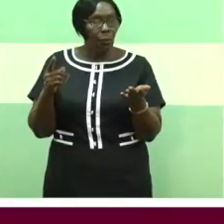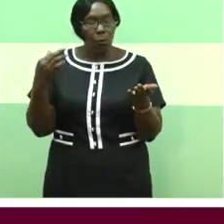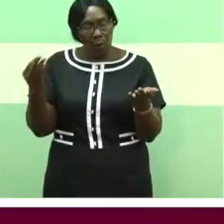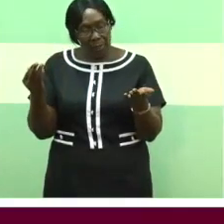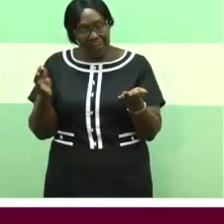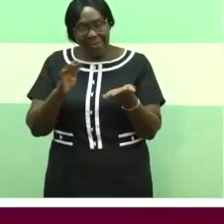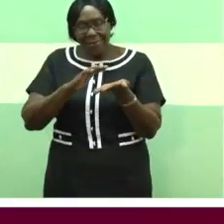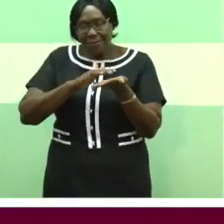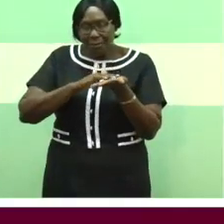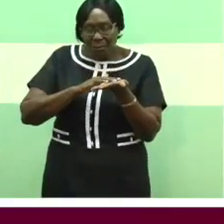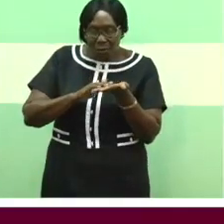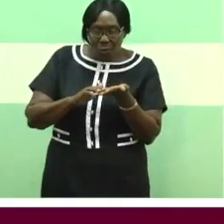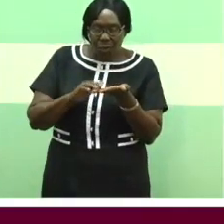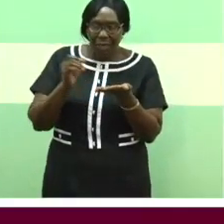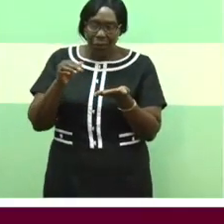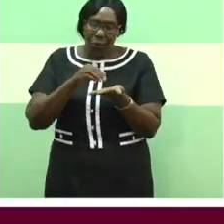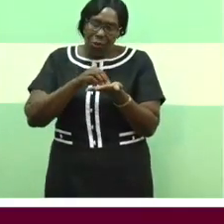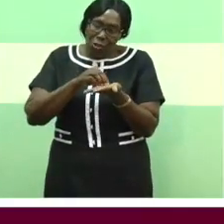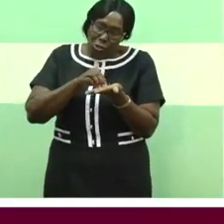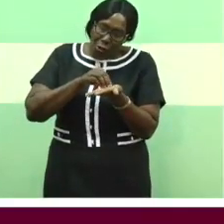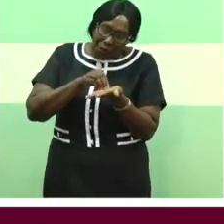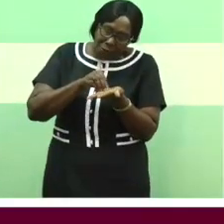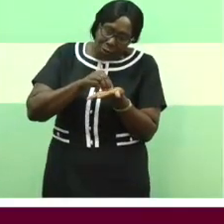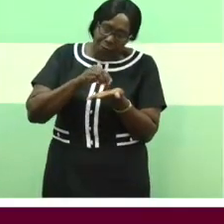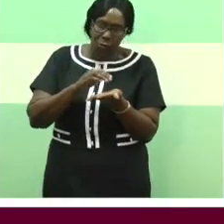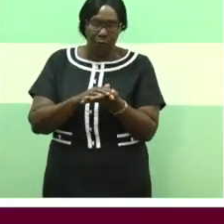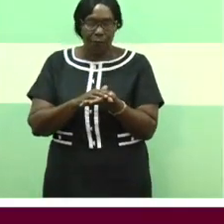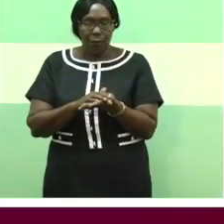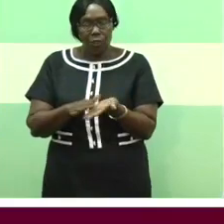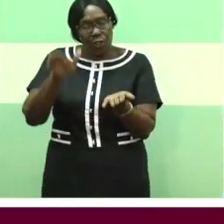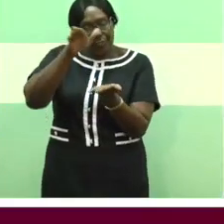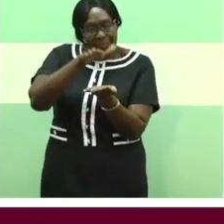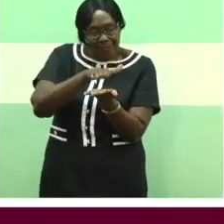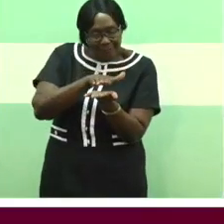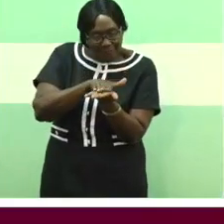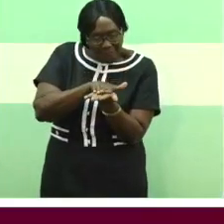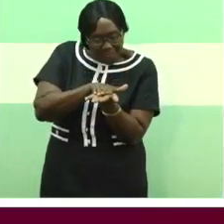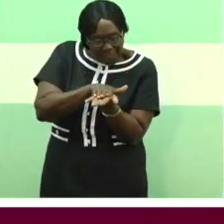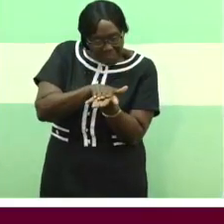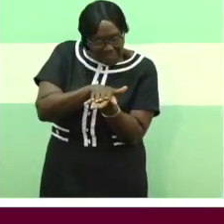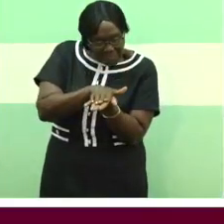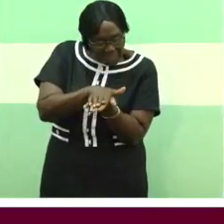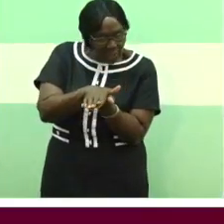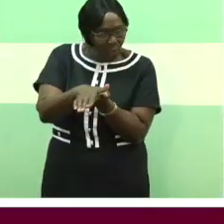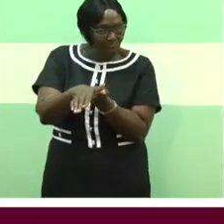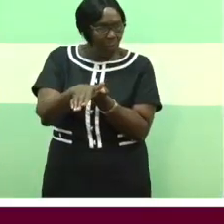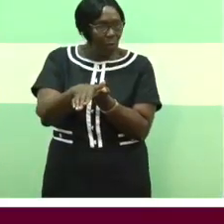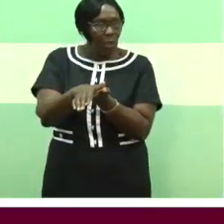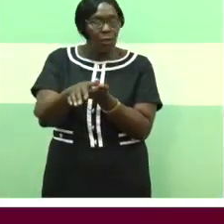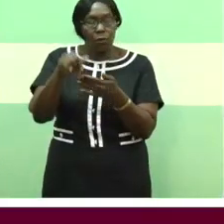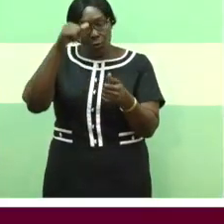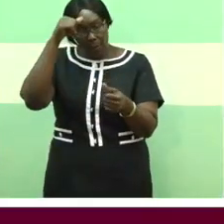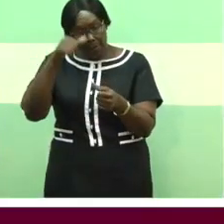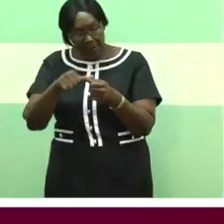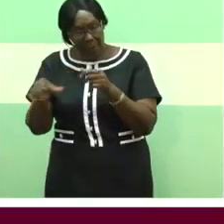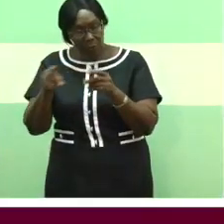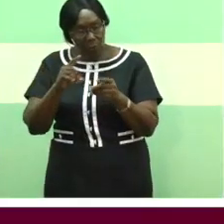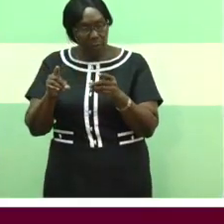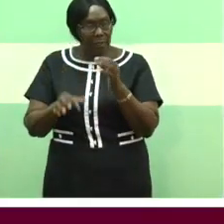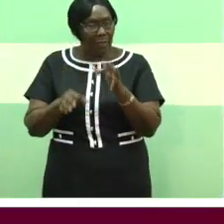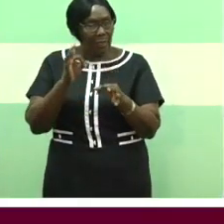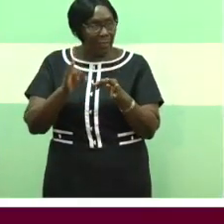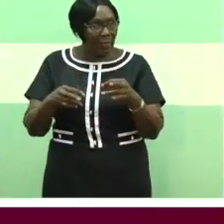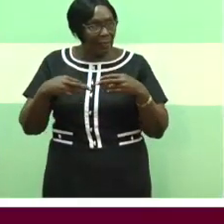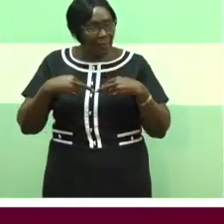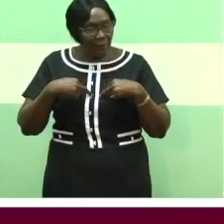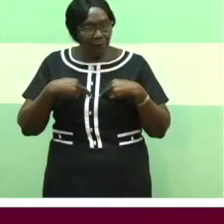the other part is like a nylon little hook. So you have to remember when you are doing your Velcro that if you have